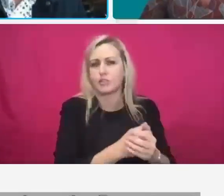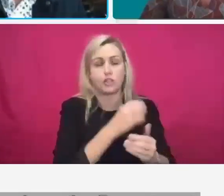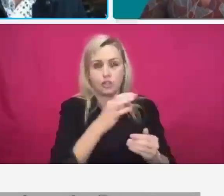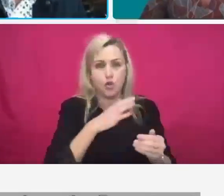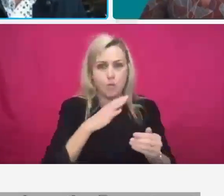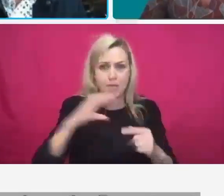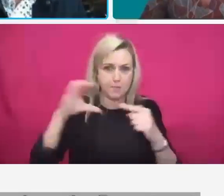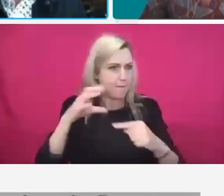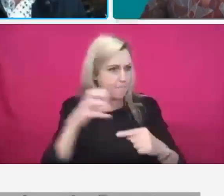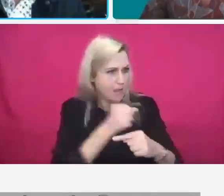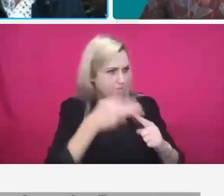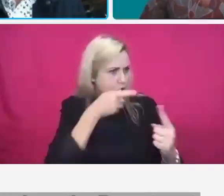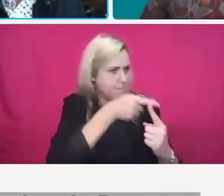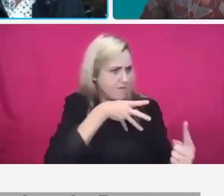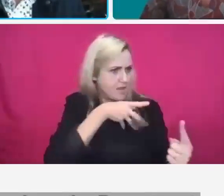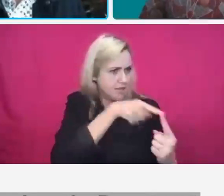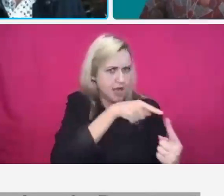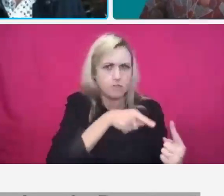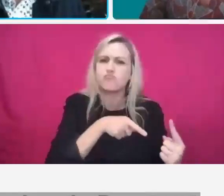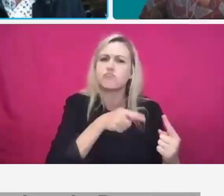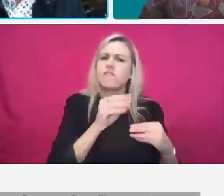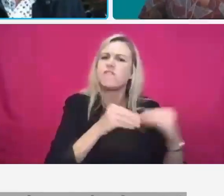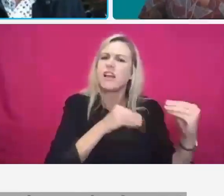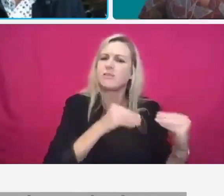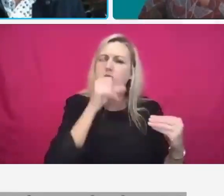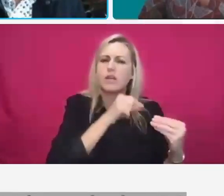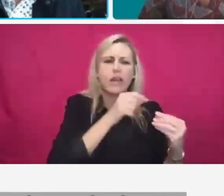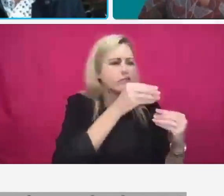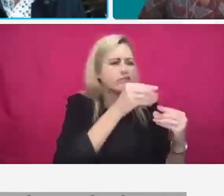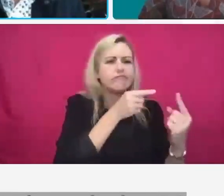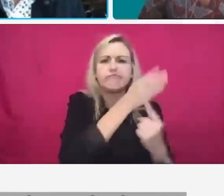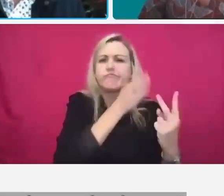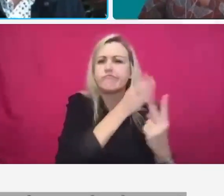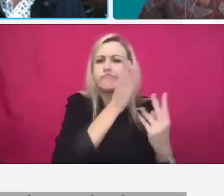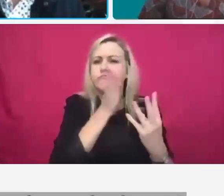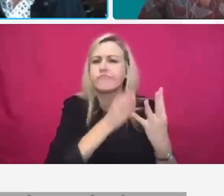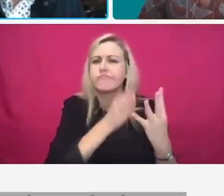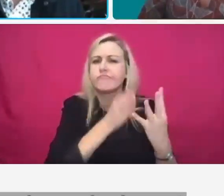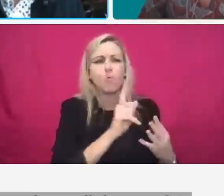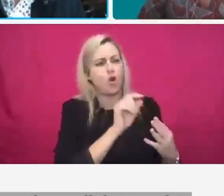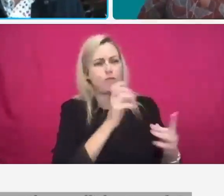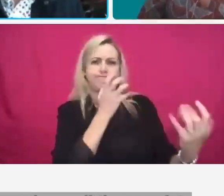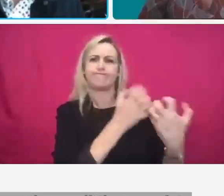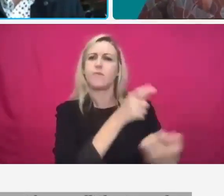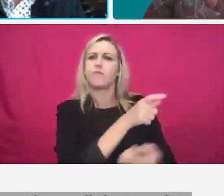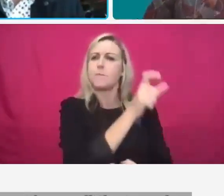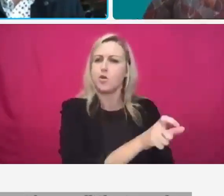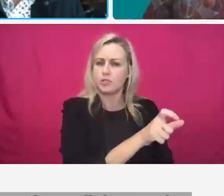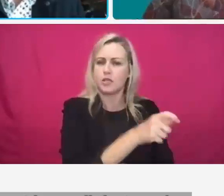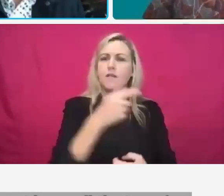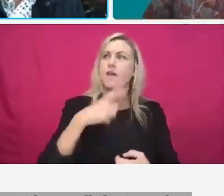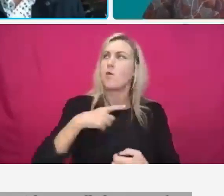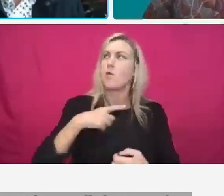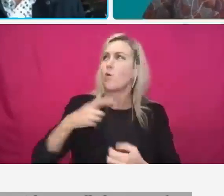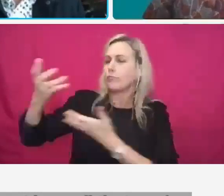you provide. And this is the area where the department and the allied health profession are having sort of ongoing discussions about how all